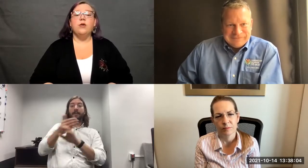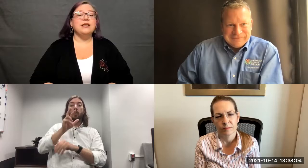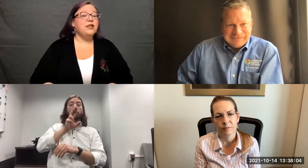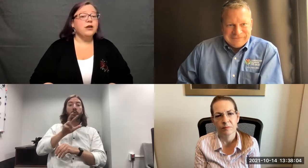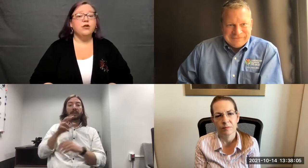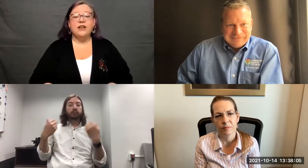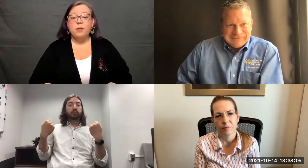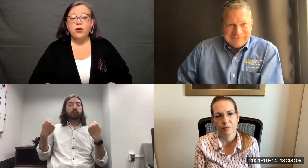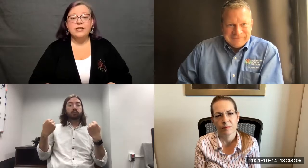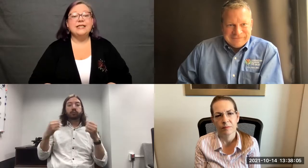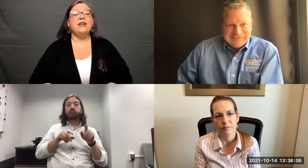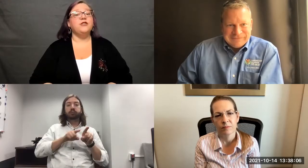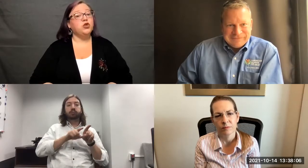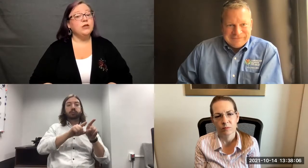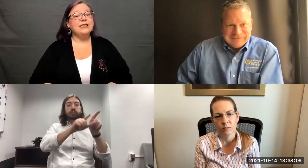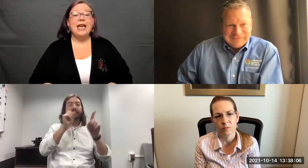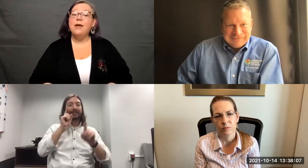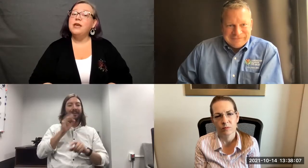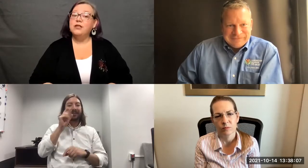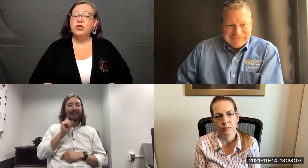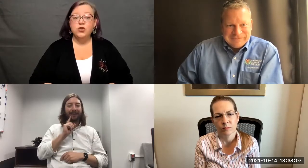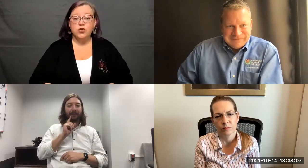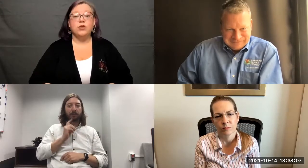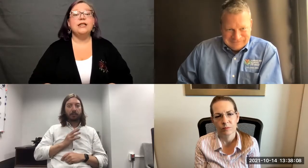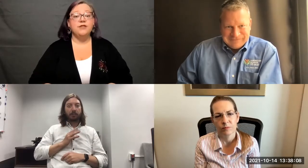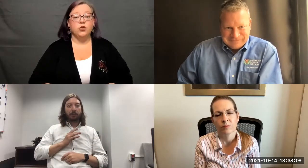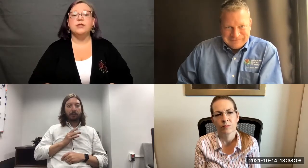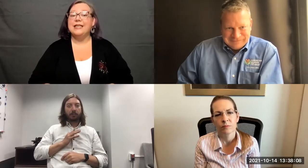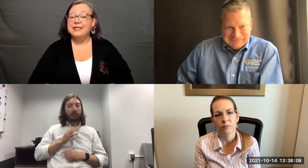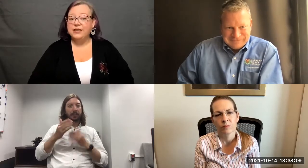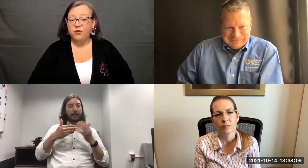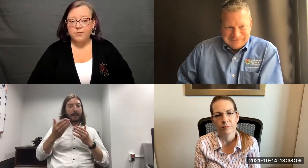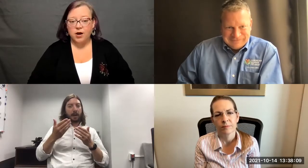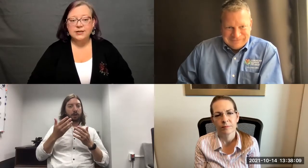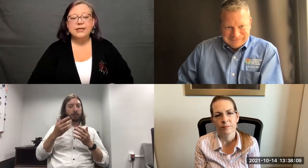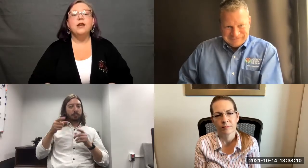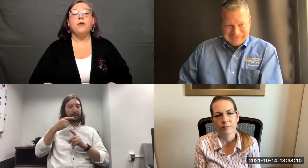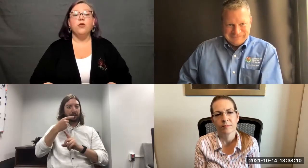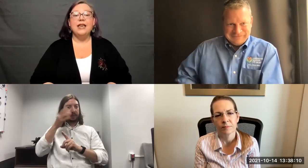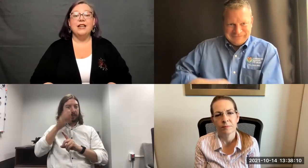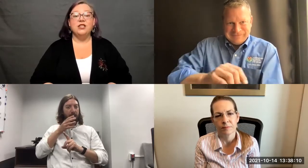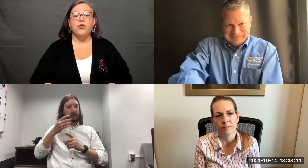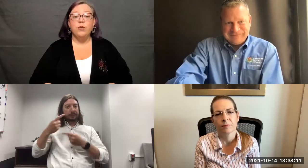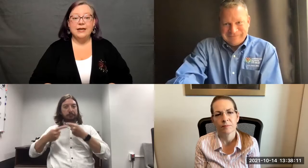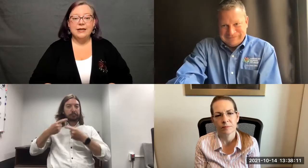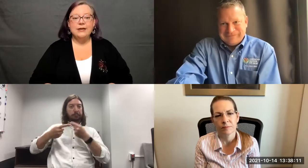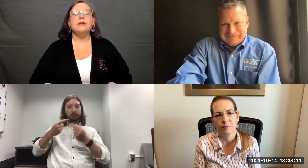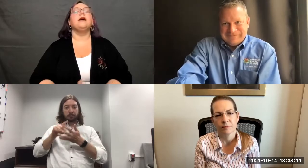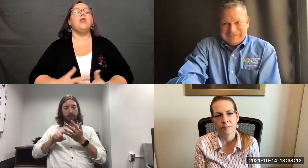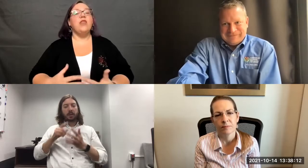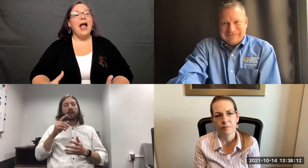Whether it was hearing or deaf parents, if students came into the deaf school, CEASD Fremont, before the age of